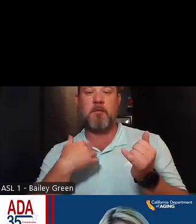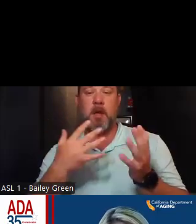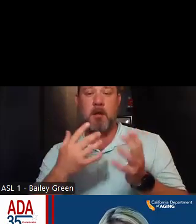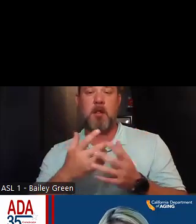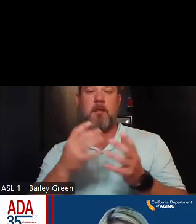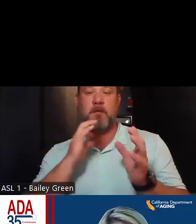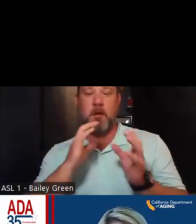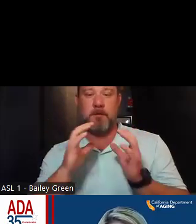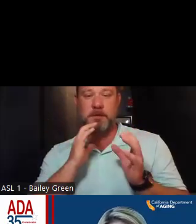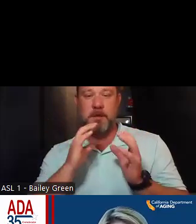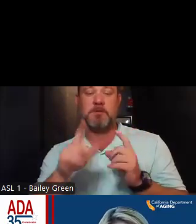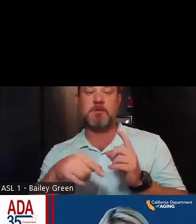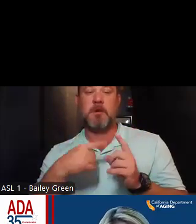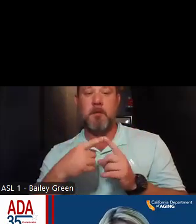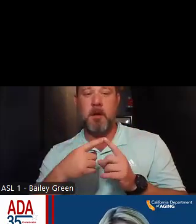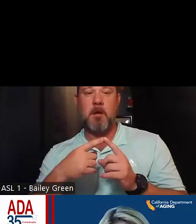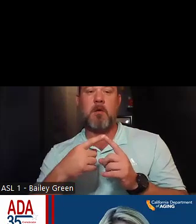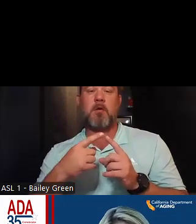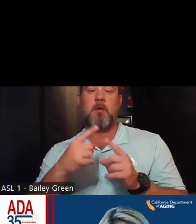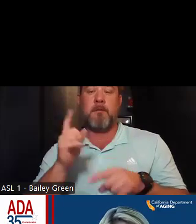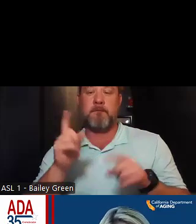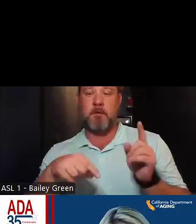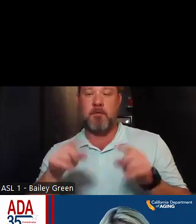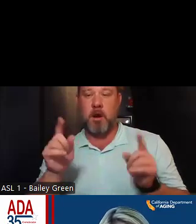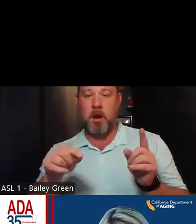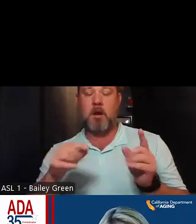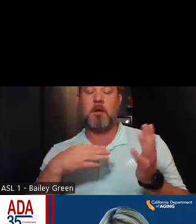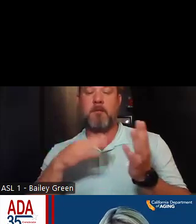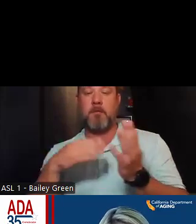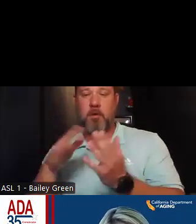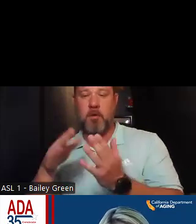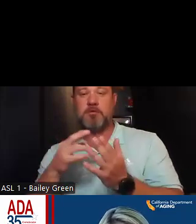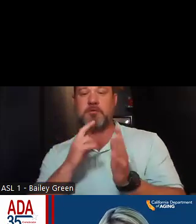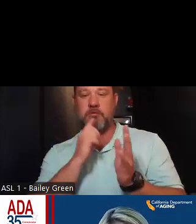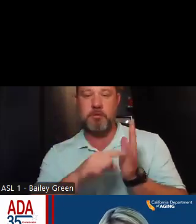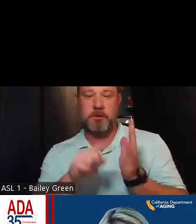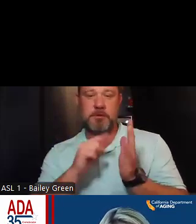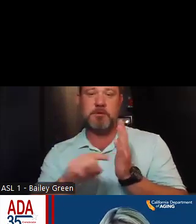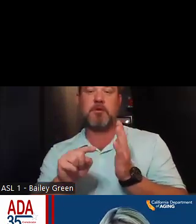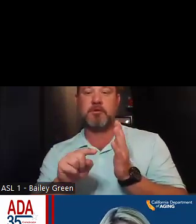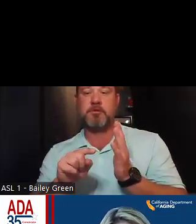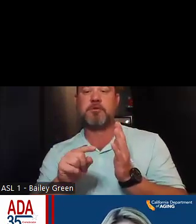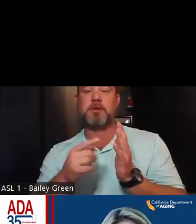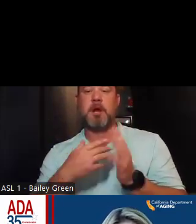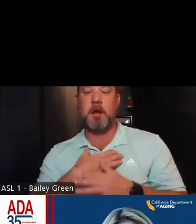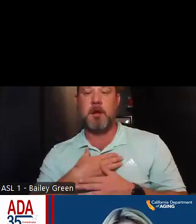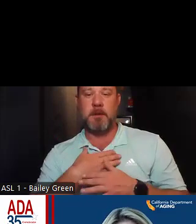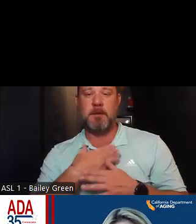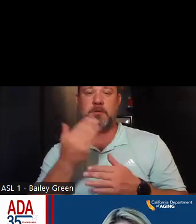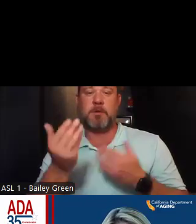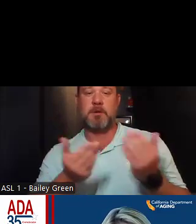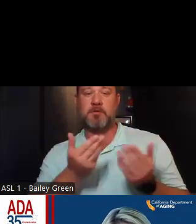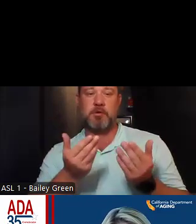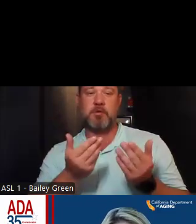rich conversation about a variety of approaches and research that's been done, and really pleased to introduce